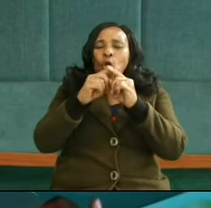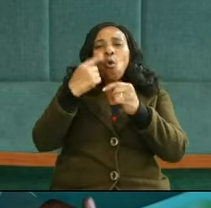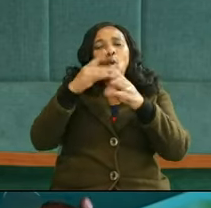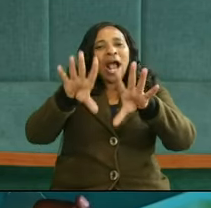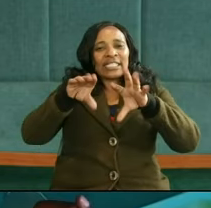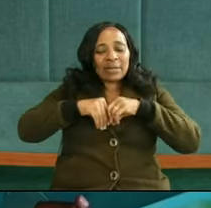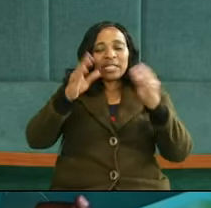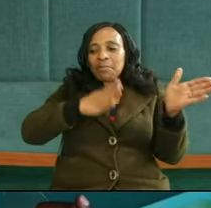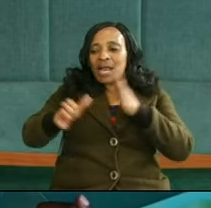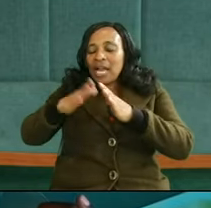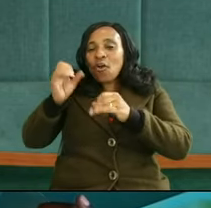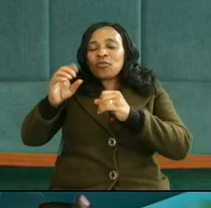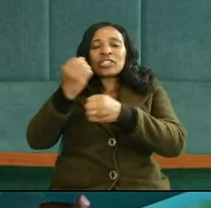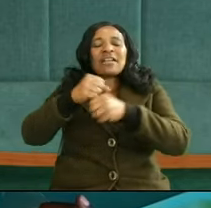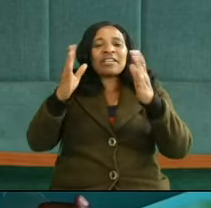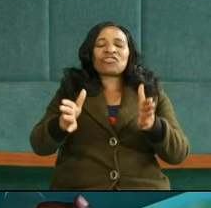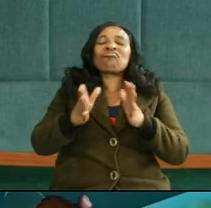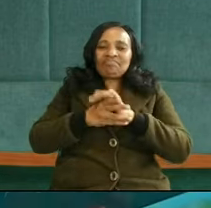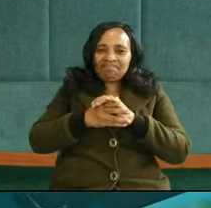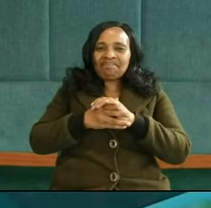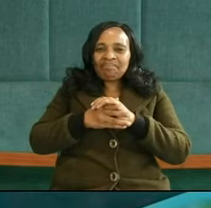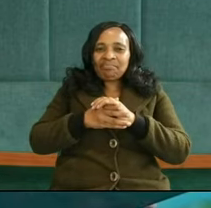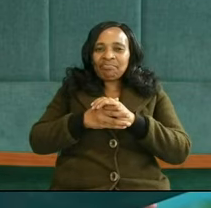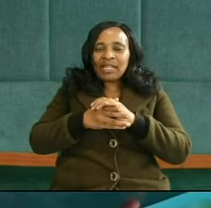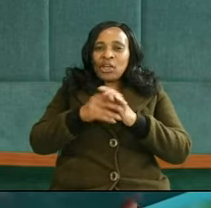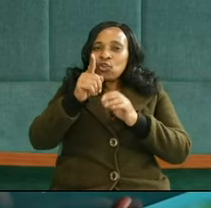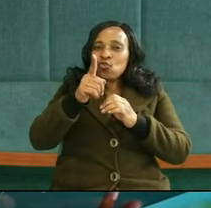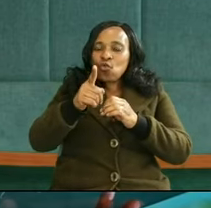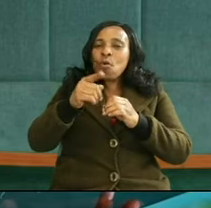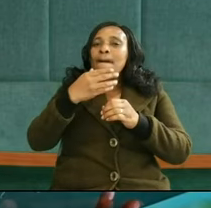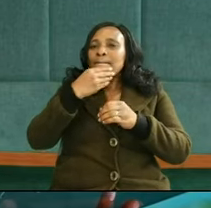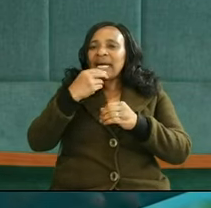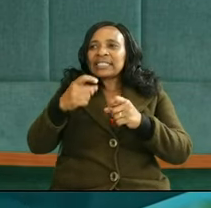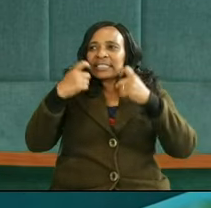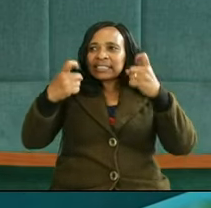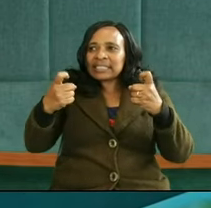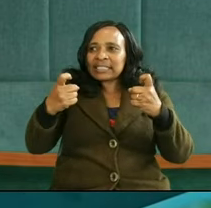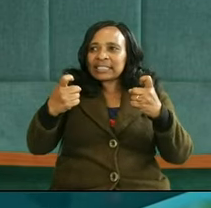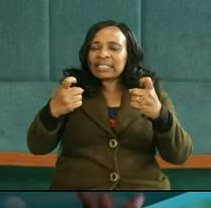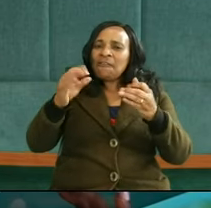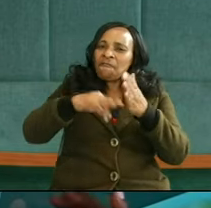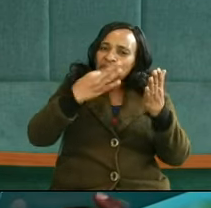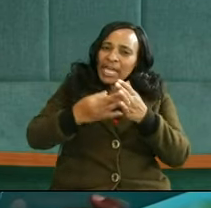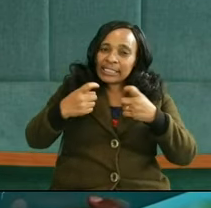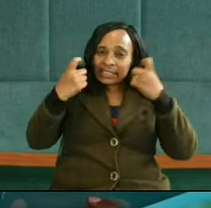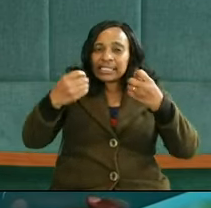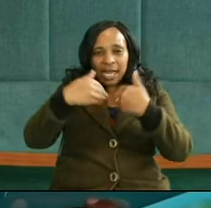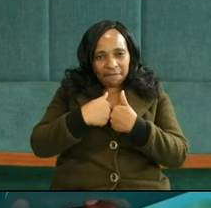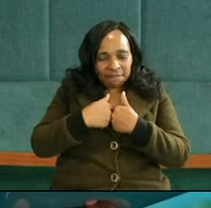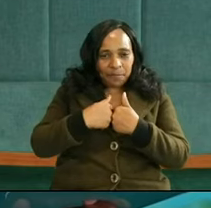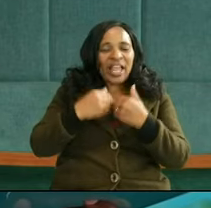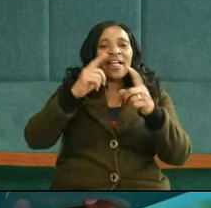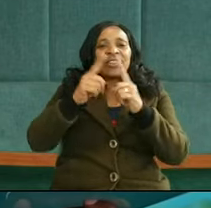the plan of God of salvation. Humanity, when humanity sinned in the Garden of Eden, all of us fell in sin. And